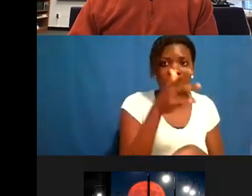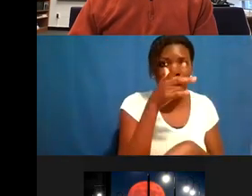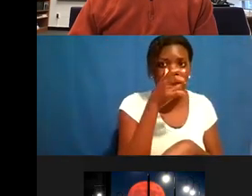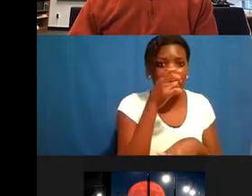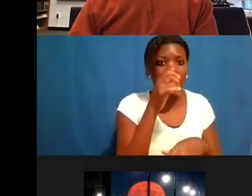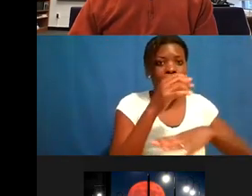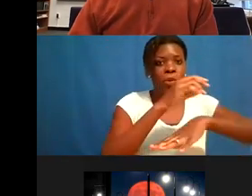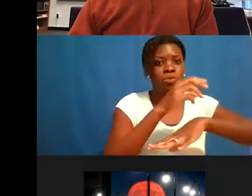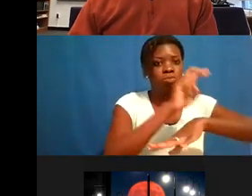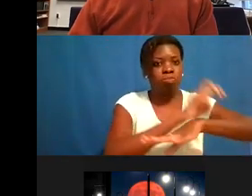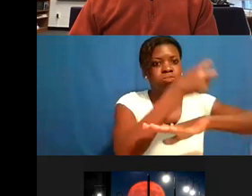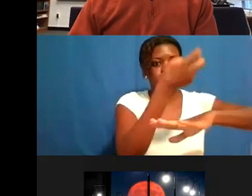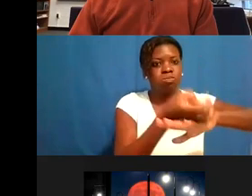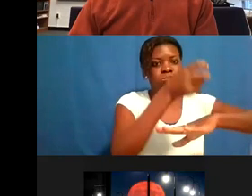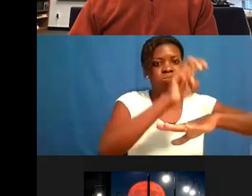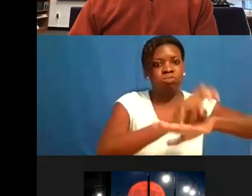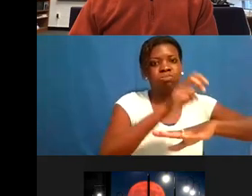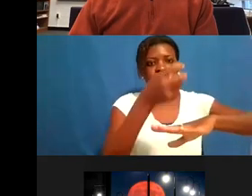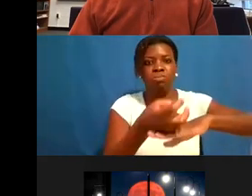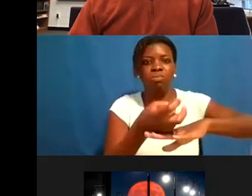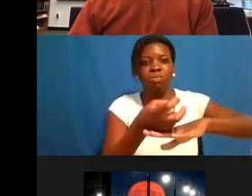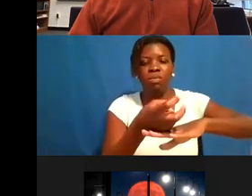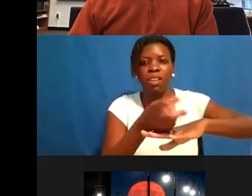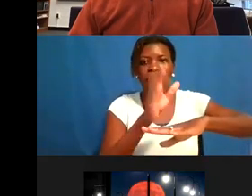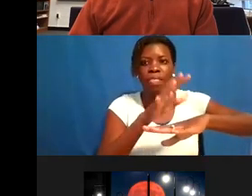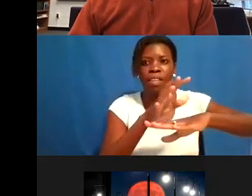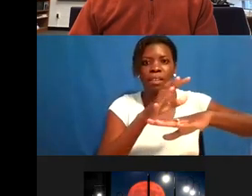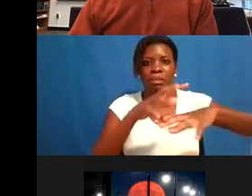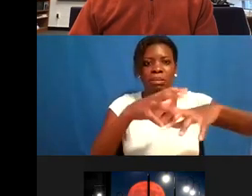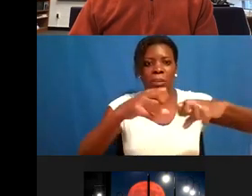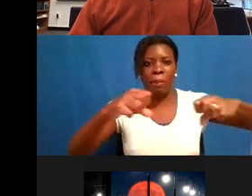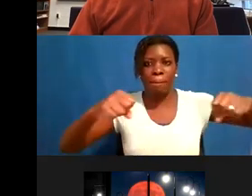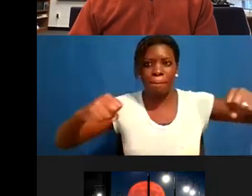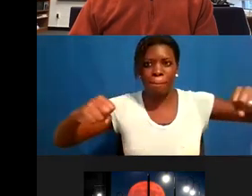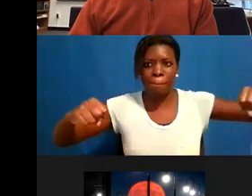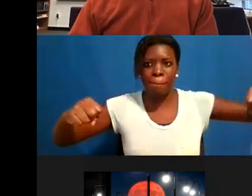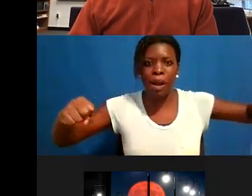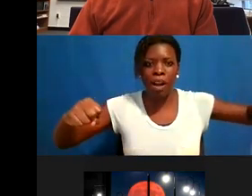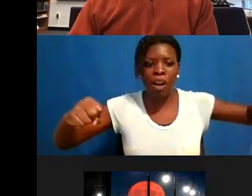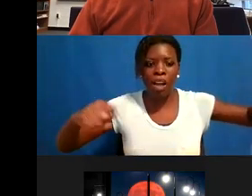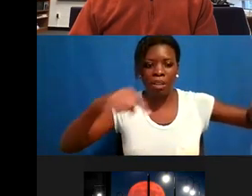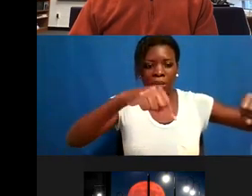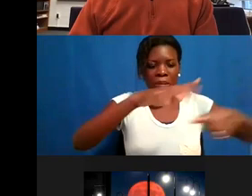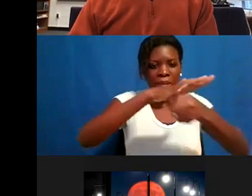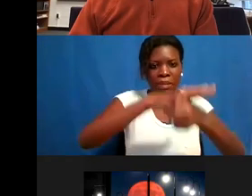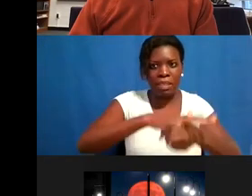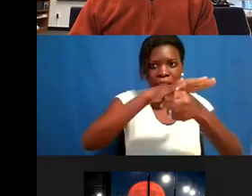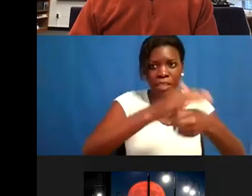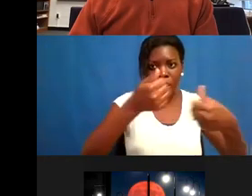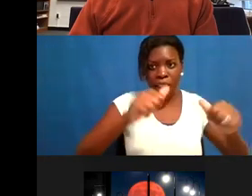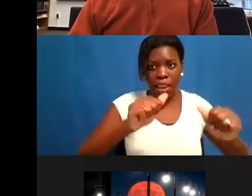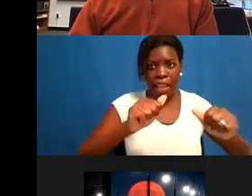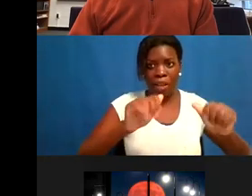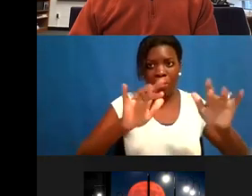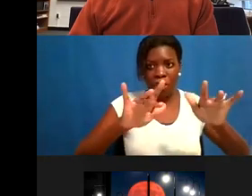water. So the surface of the water is being pulled from all sides. So it's under tension, and that allows for things that are